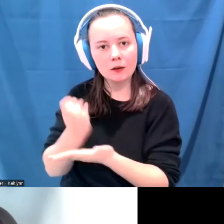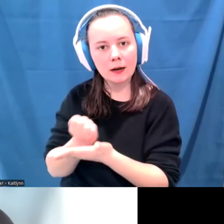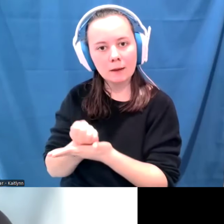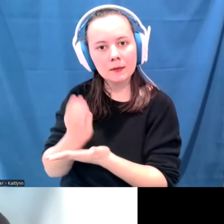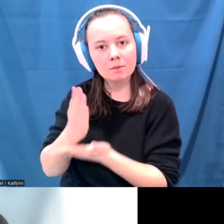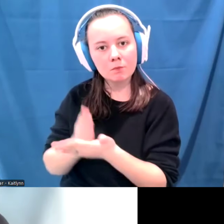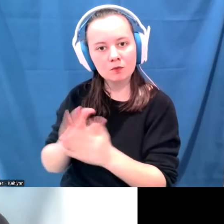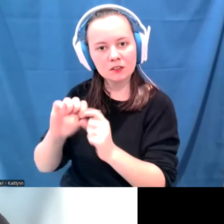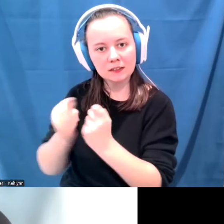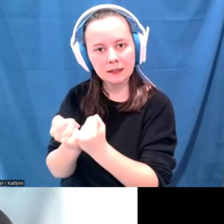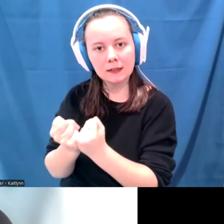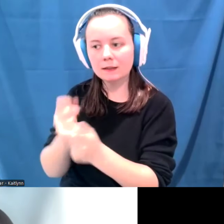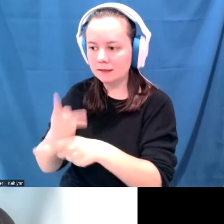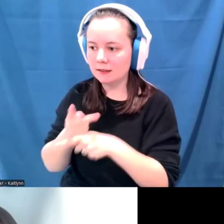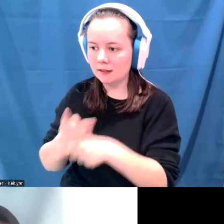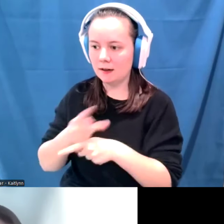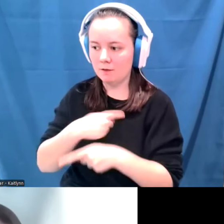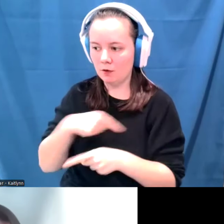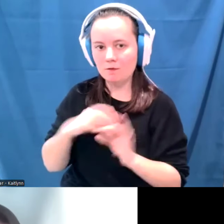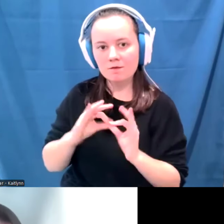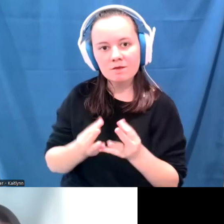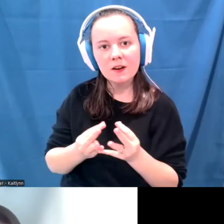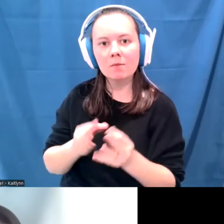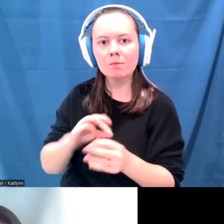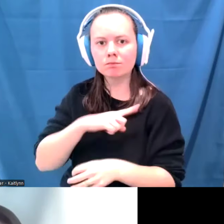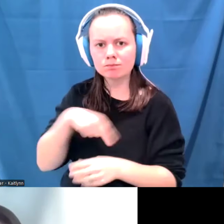care for us and our loved ones every day, and it's time we care for them.